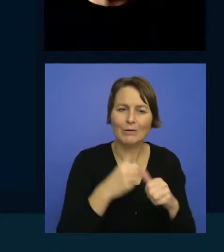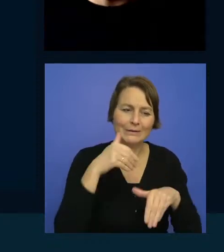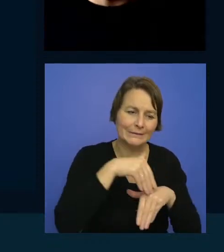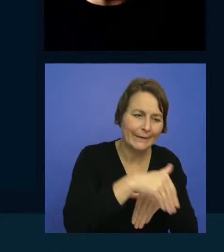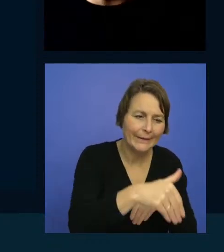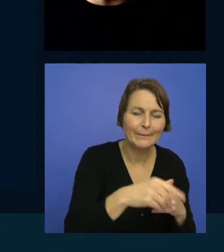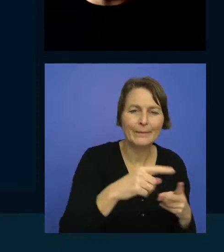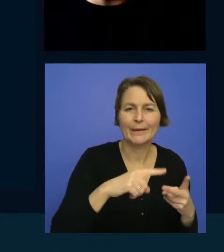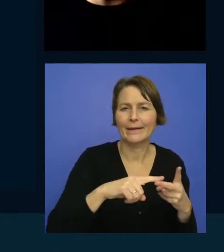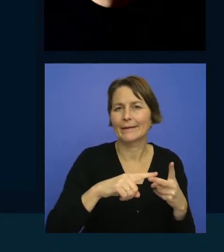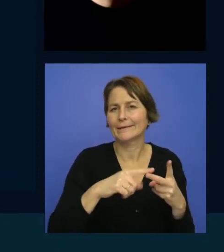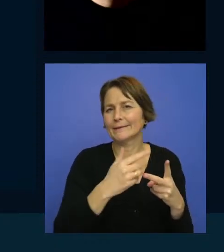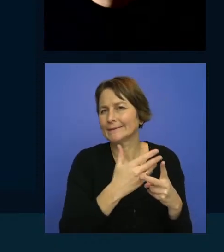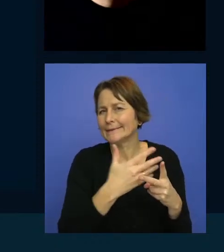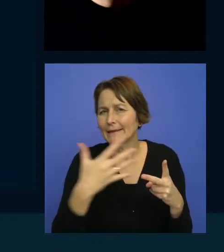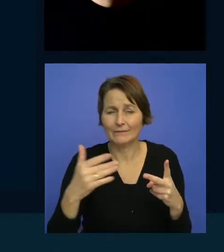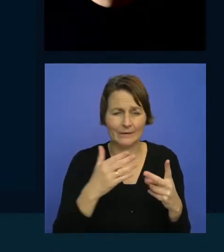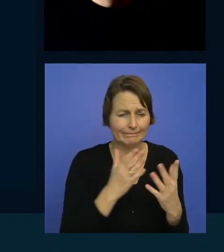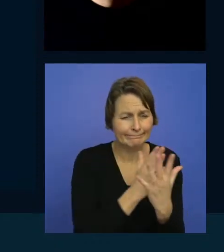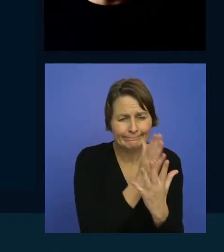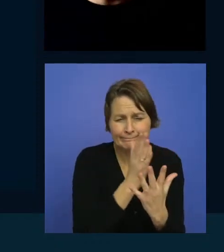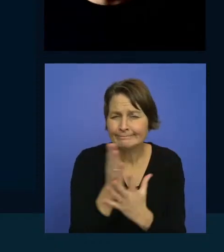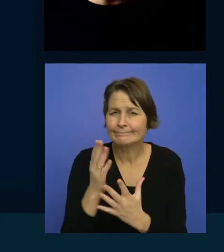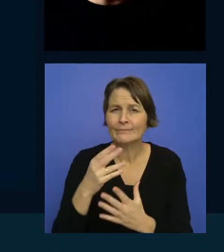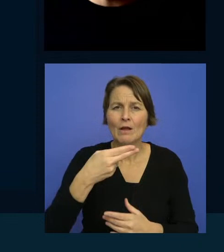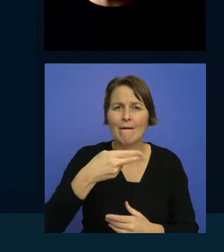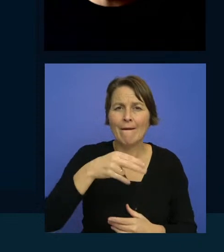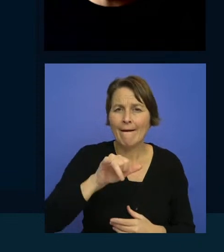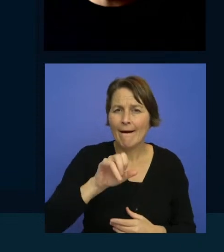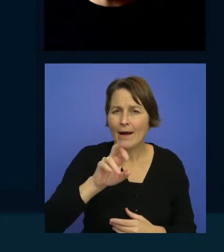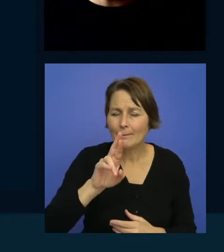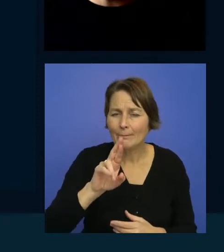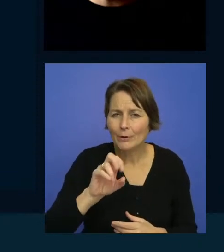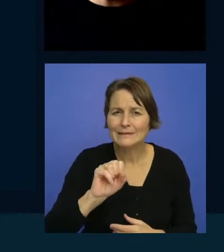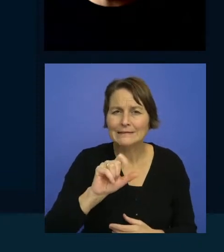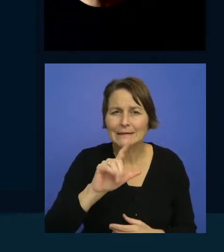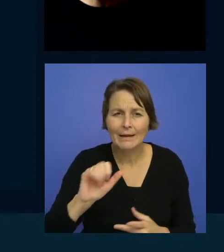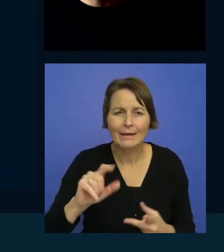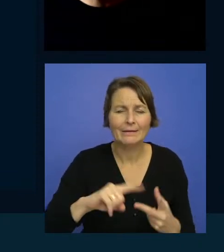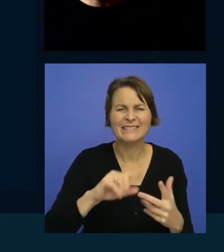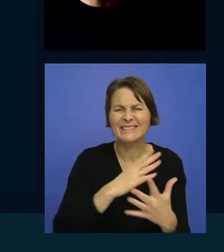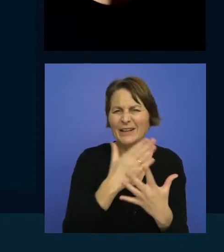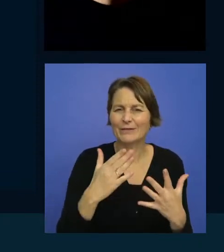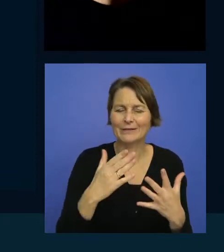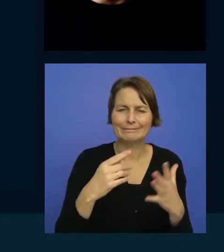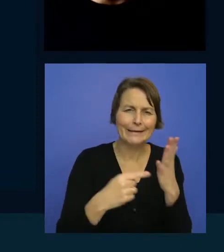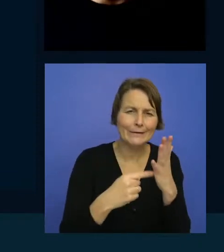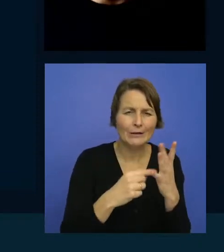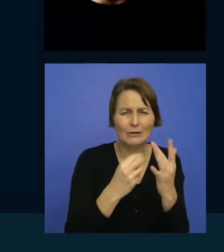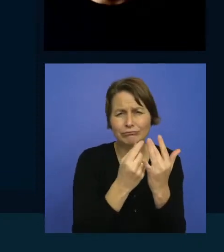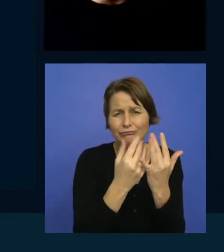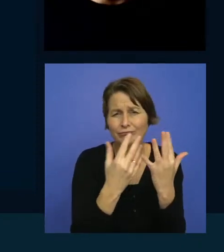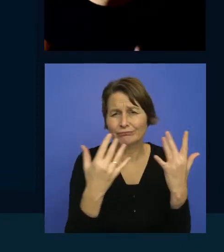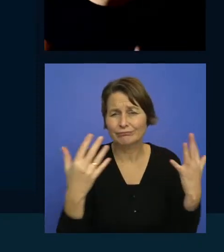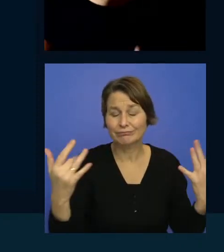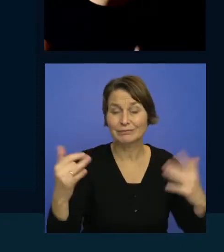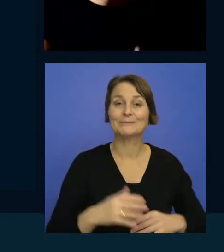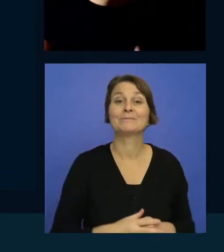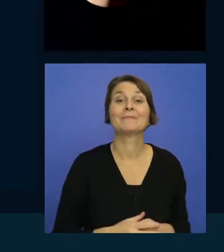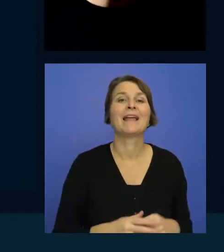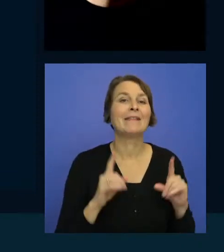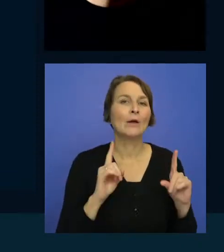instance, the work we've done around hyperscale, serverless technologies, and then we push the boundaries